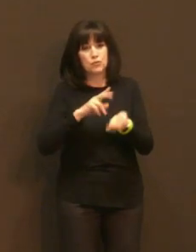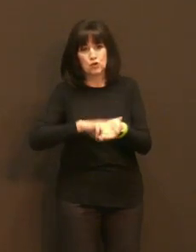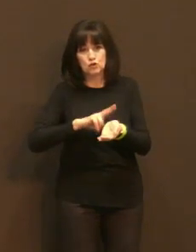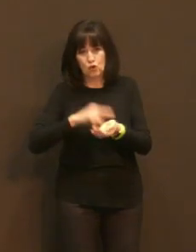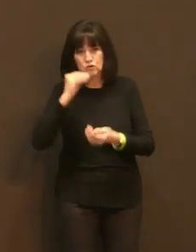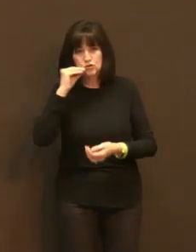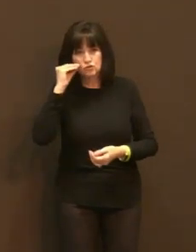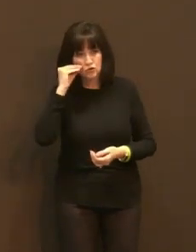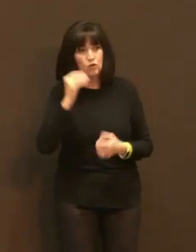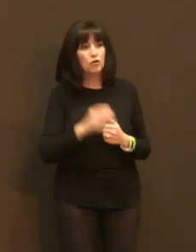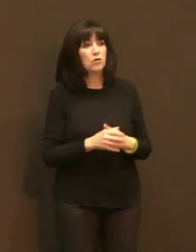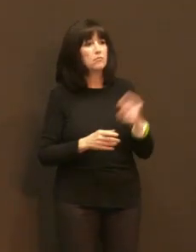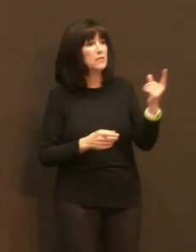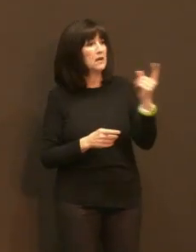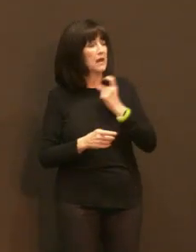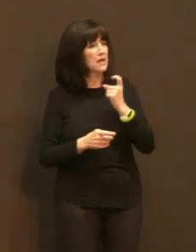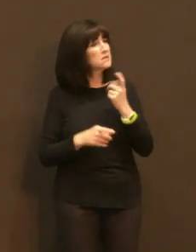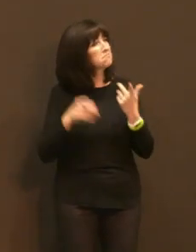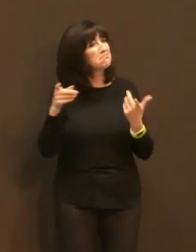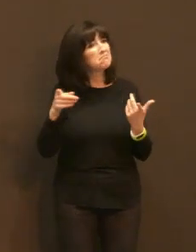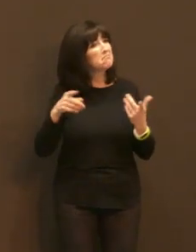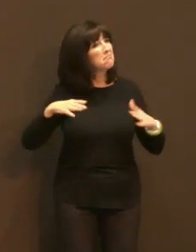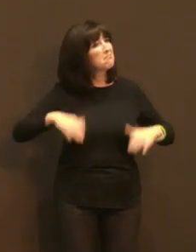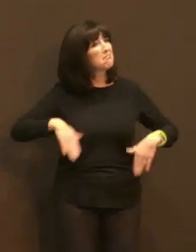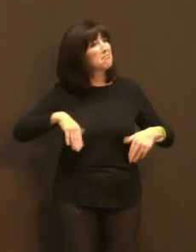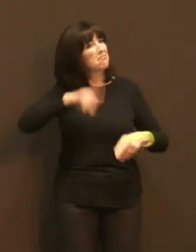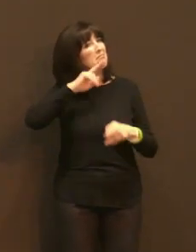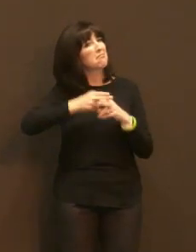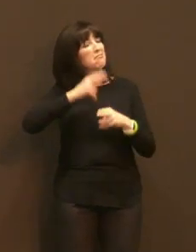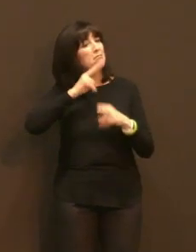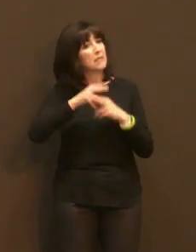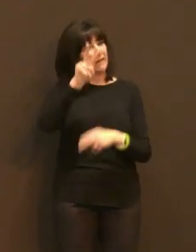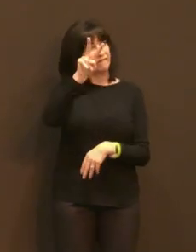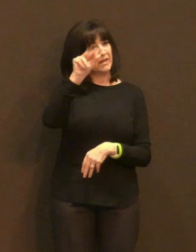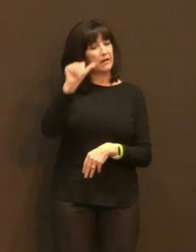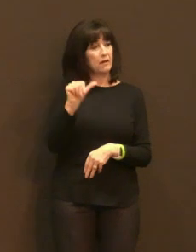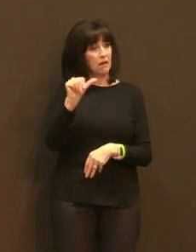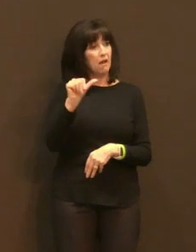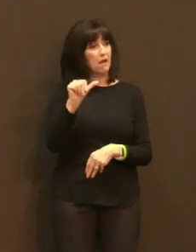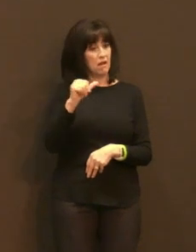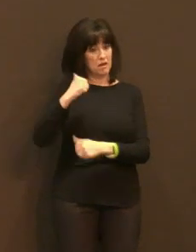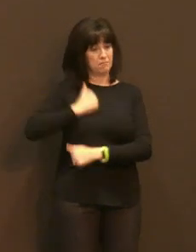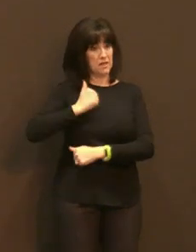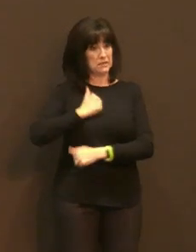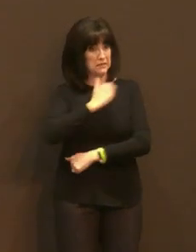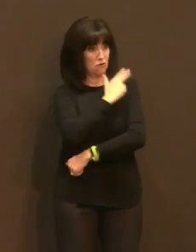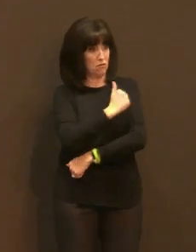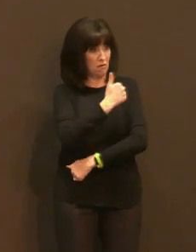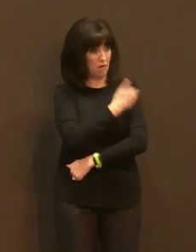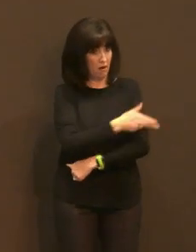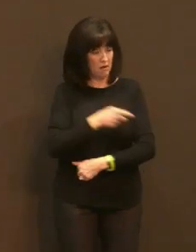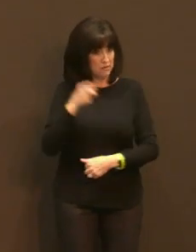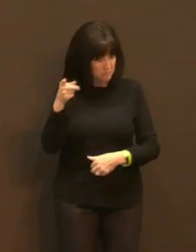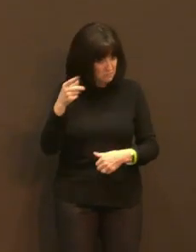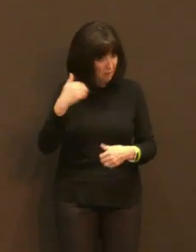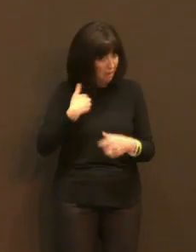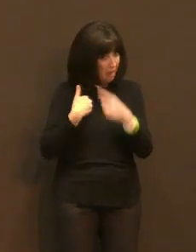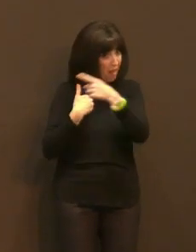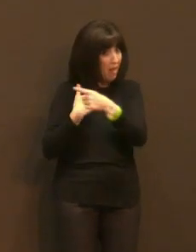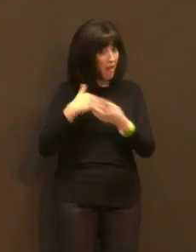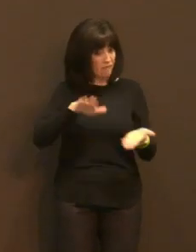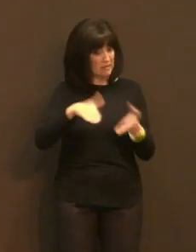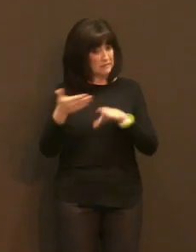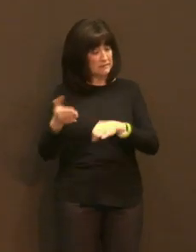VA or any VA facilities. Have there been any cases or deaths associated with the hospitals or just long-term facilities